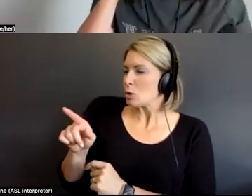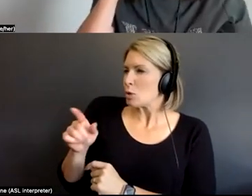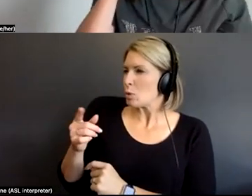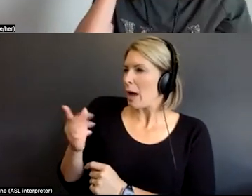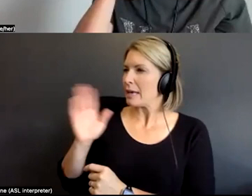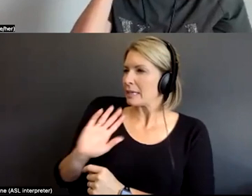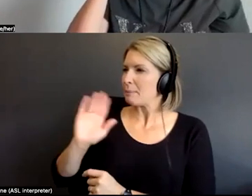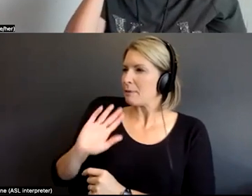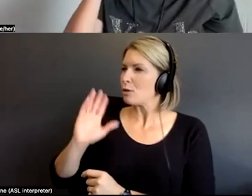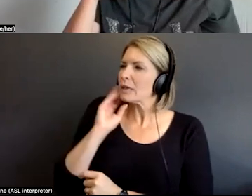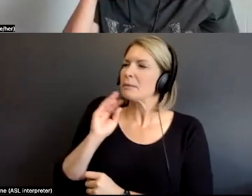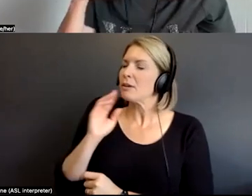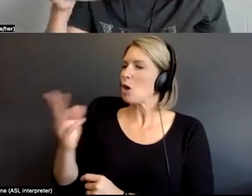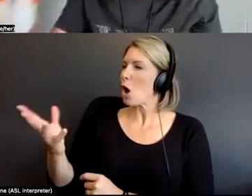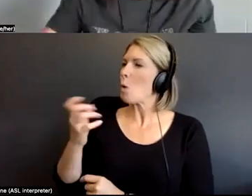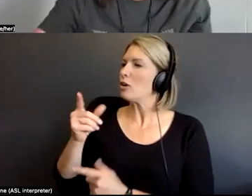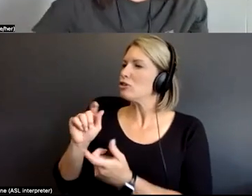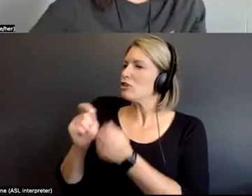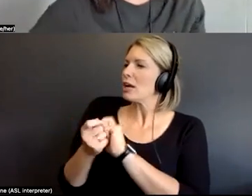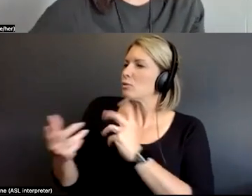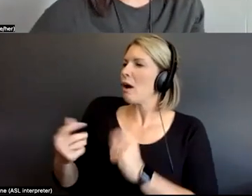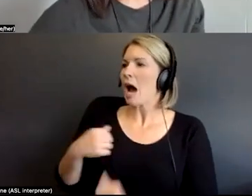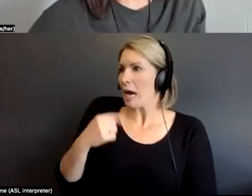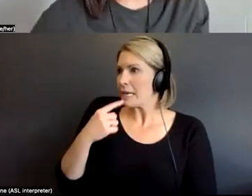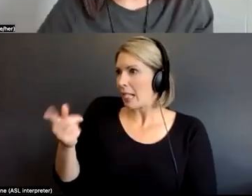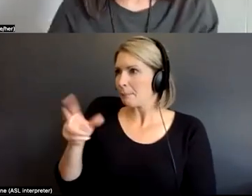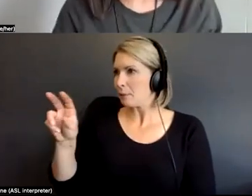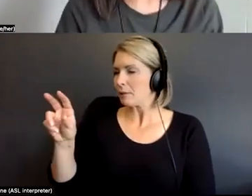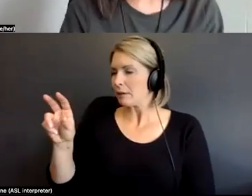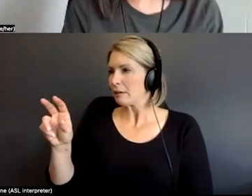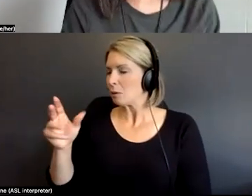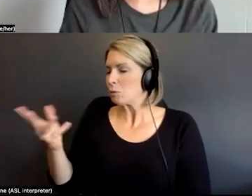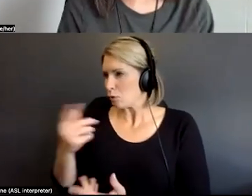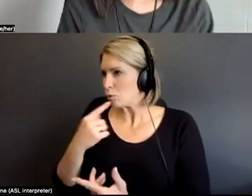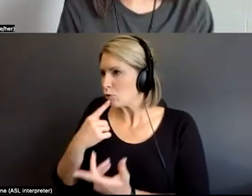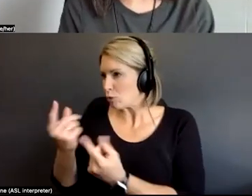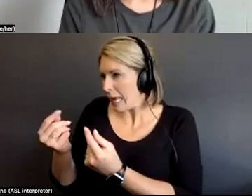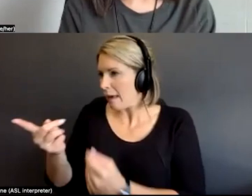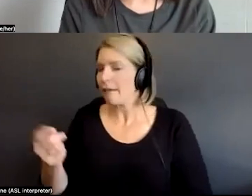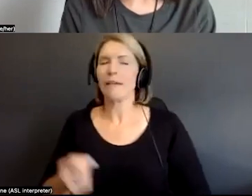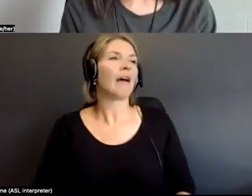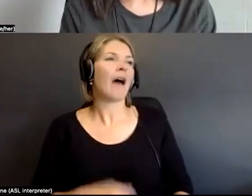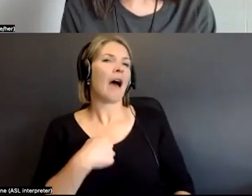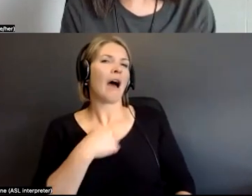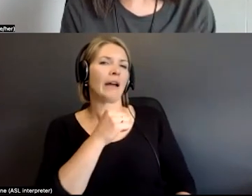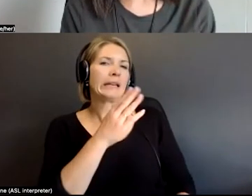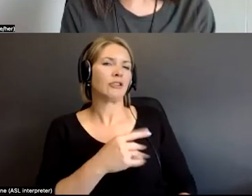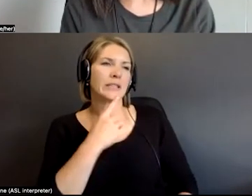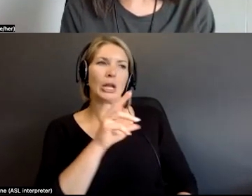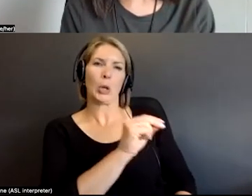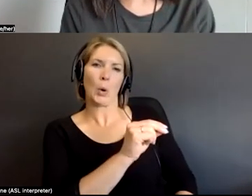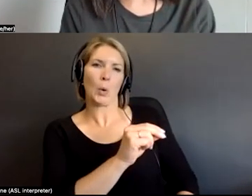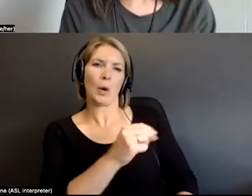no. I say why. Okay. So I have authors that come back and they want to see a few different